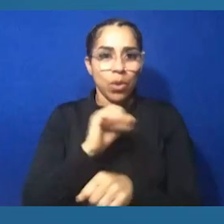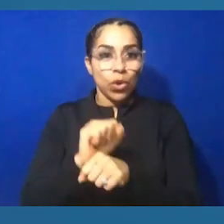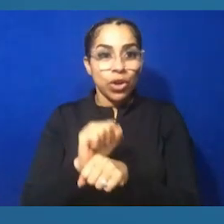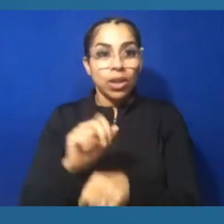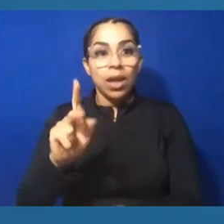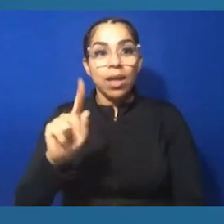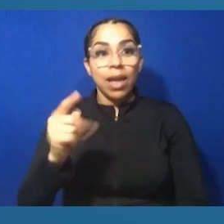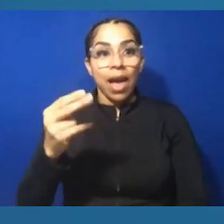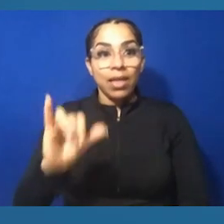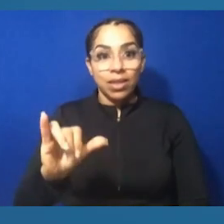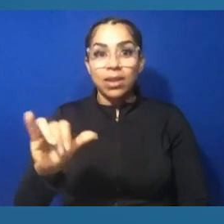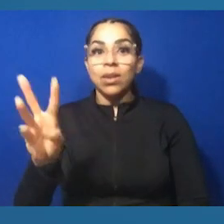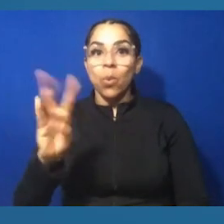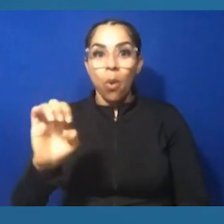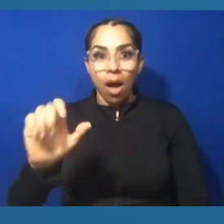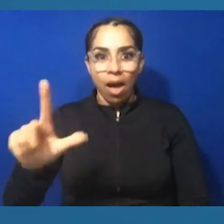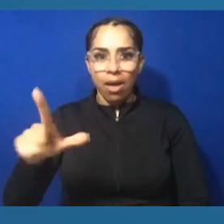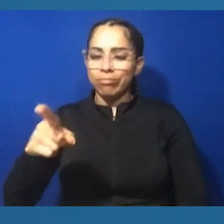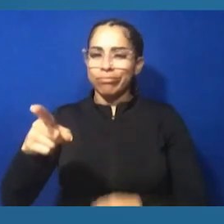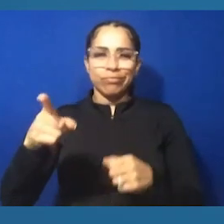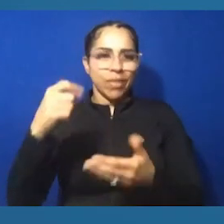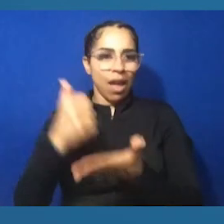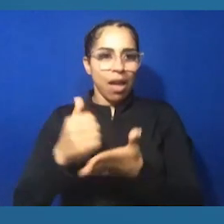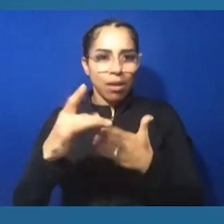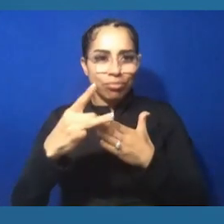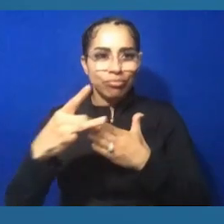behalf of the New York City Partnership as well. Thank you.